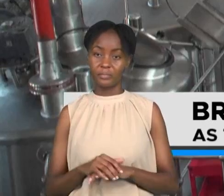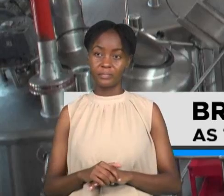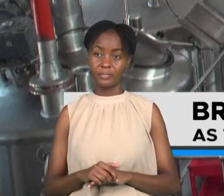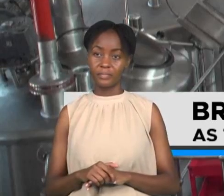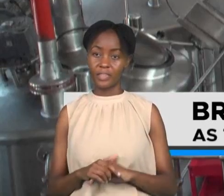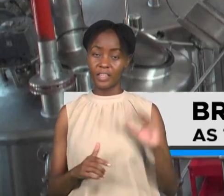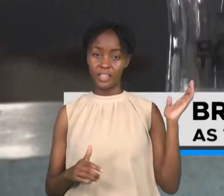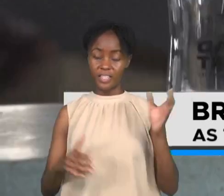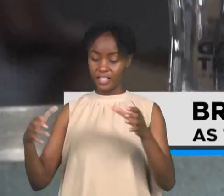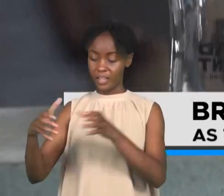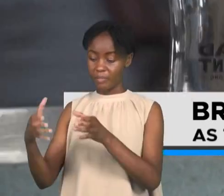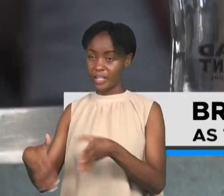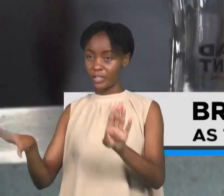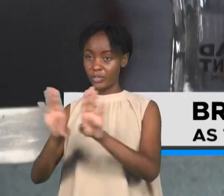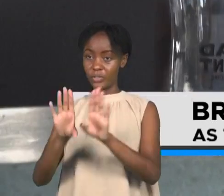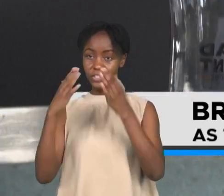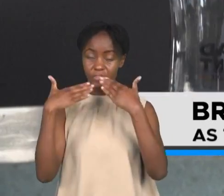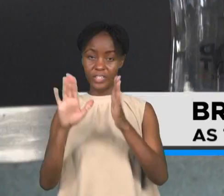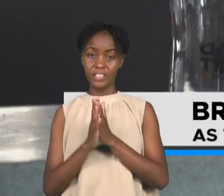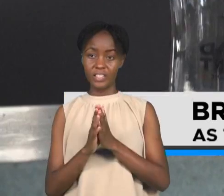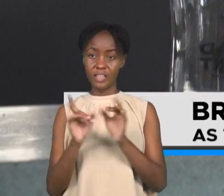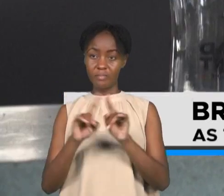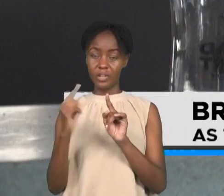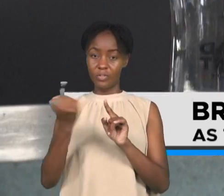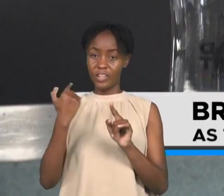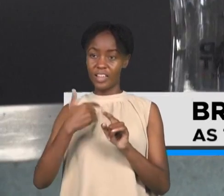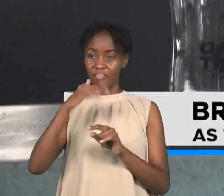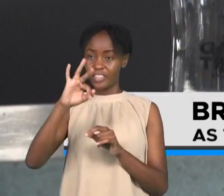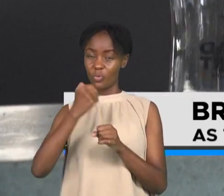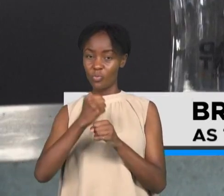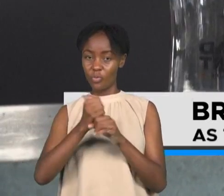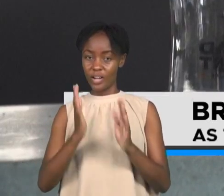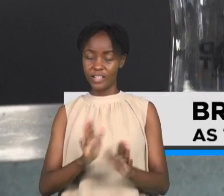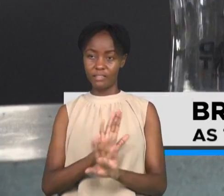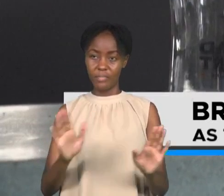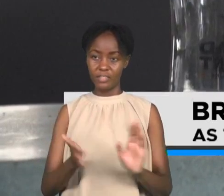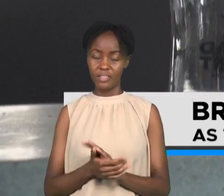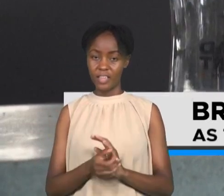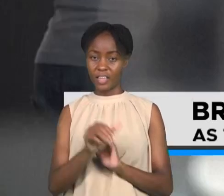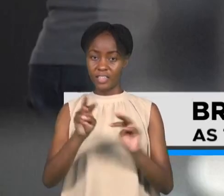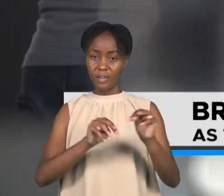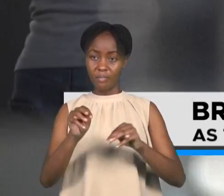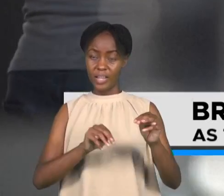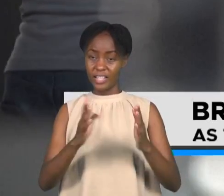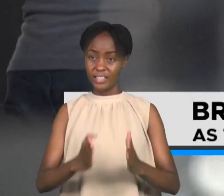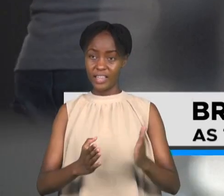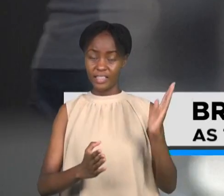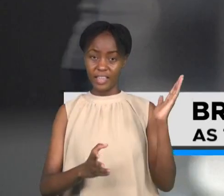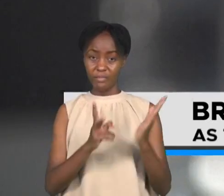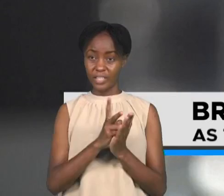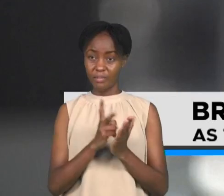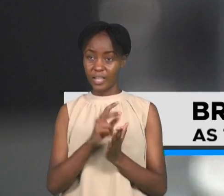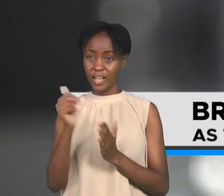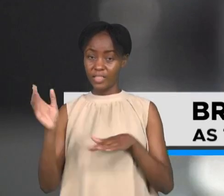Hopsend Brewery had to close their restaurant and only retained 3 staff members. The front of house manager, Chef Sifon Komo, and head waiter